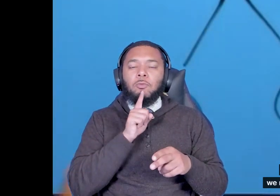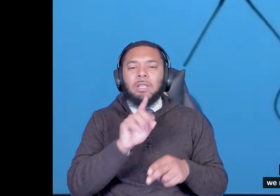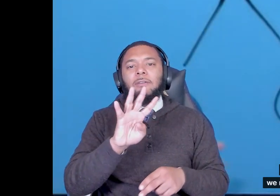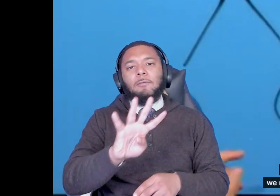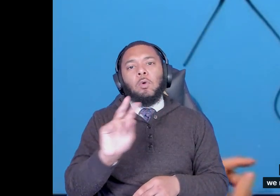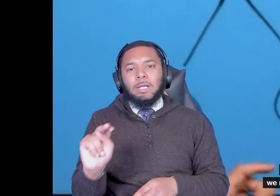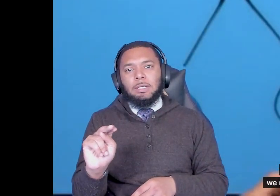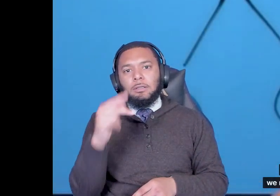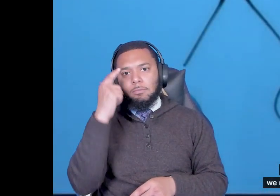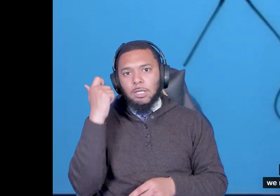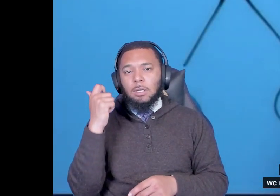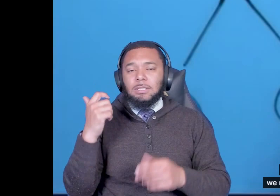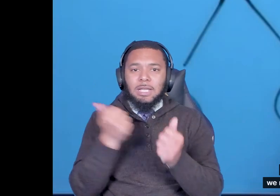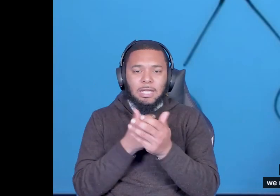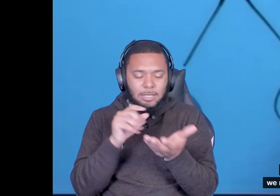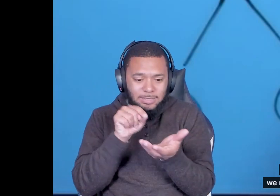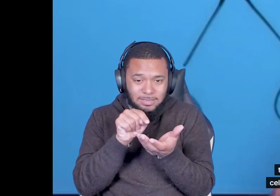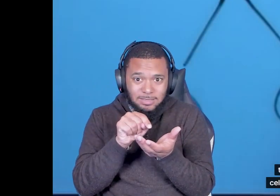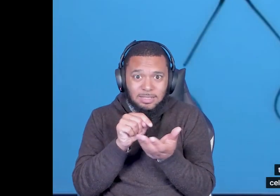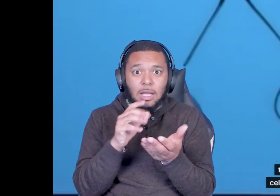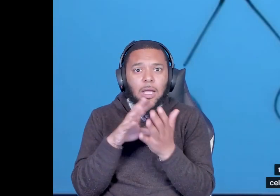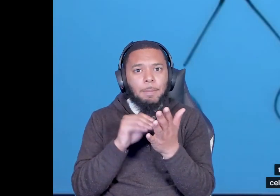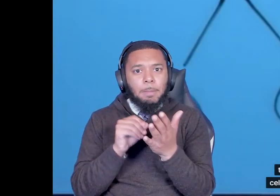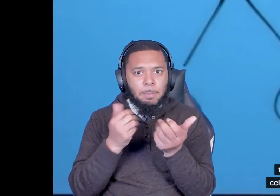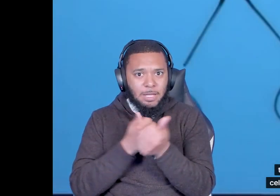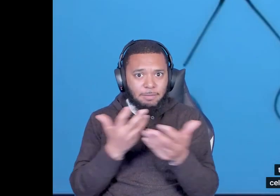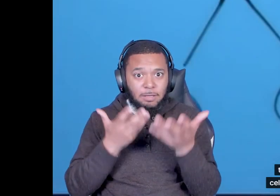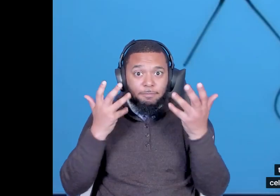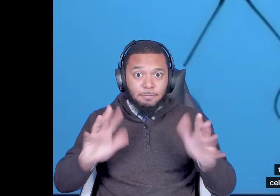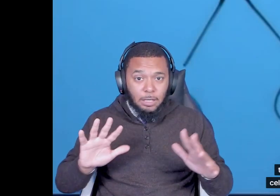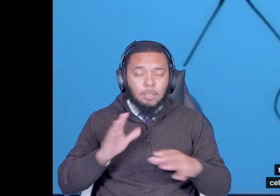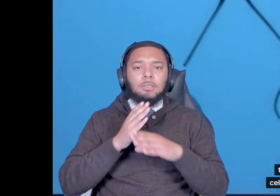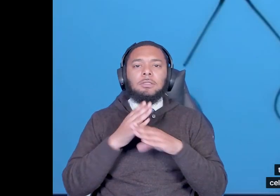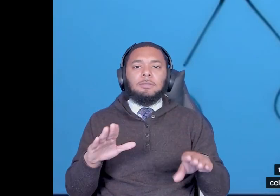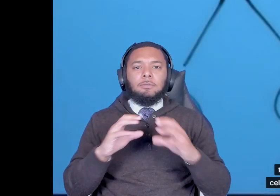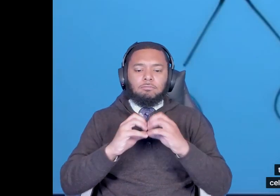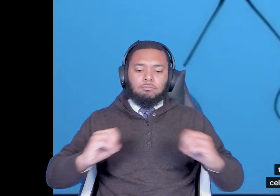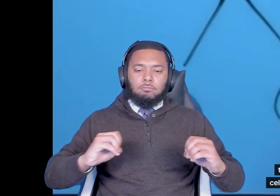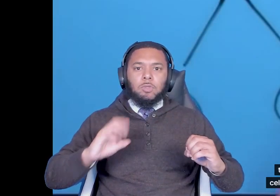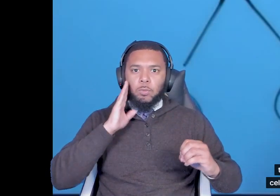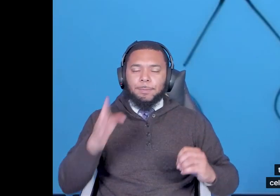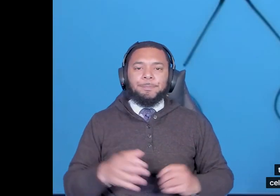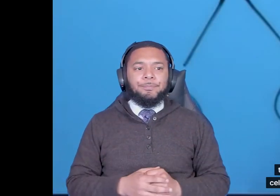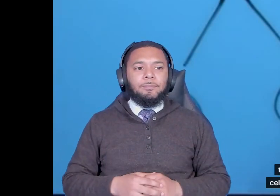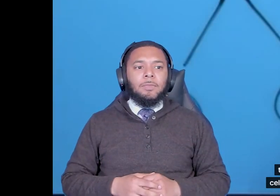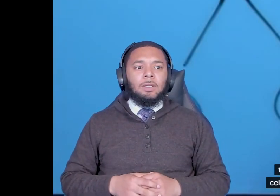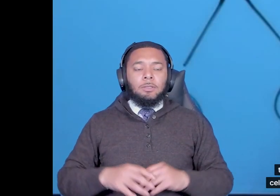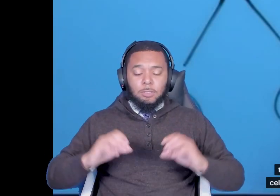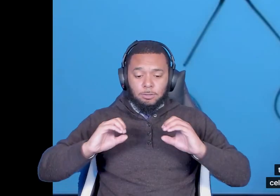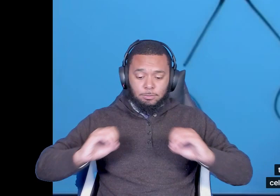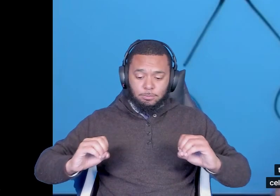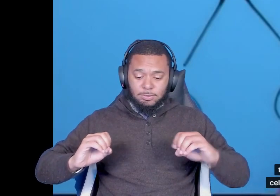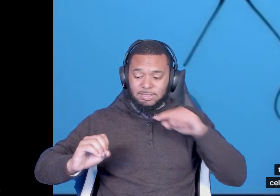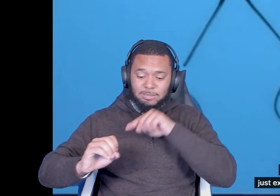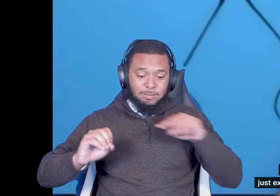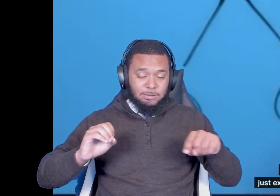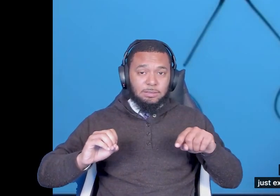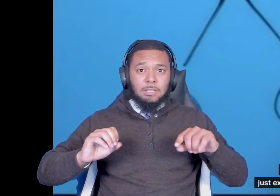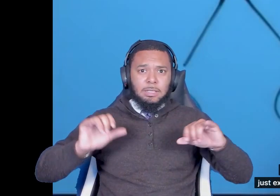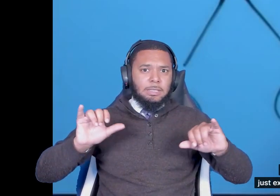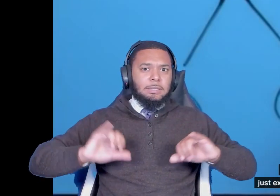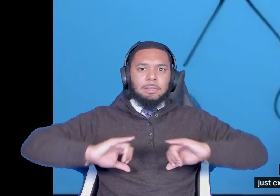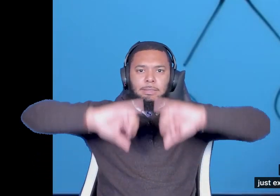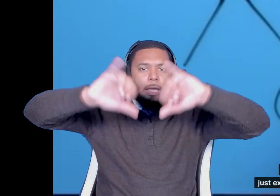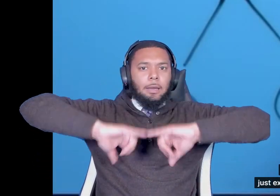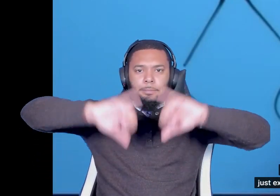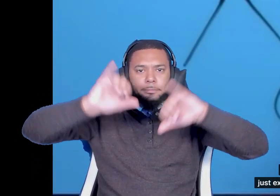4N, because we replicate everything inside there, and then we divide. So these 2 new cells are identical to this one. They are made